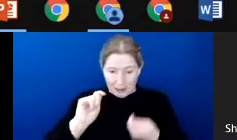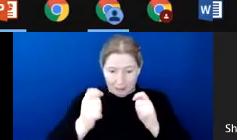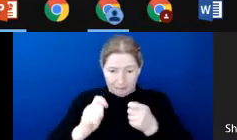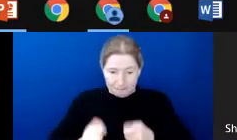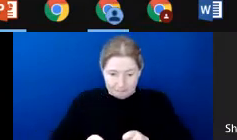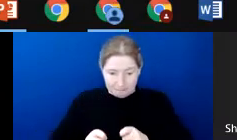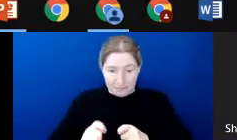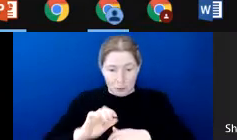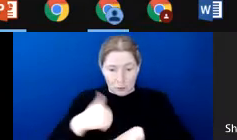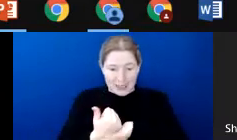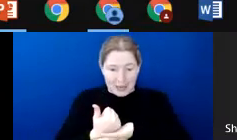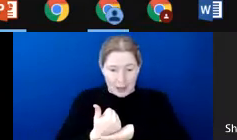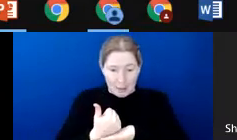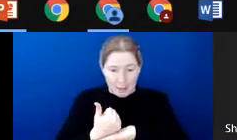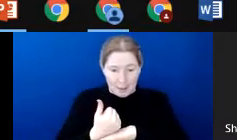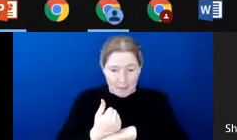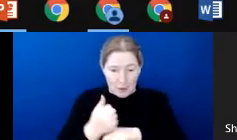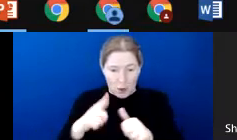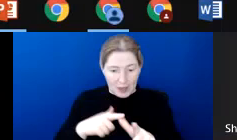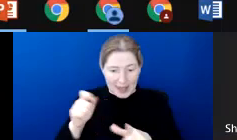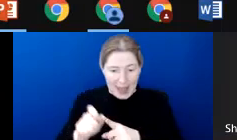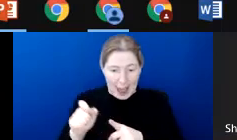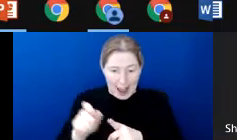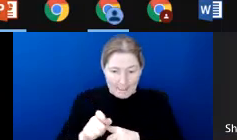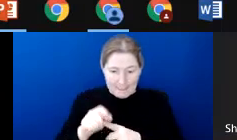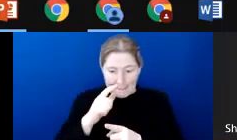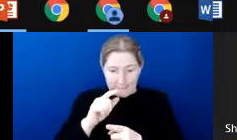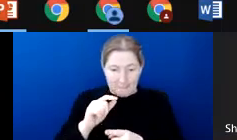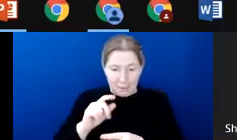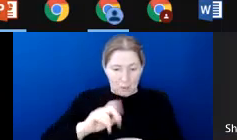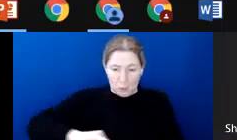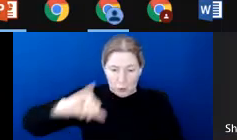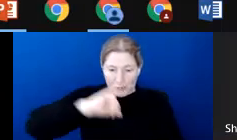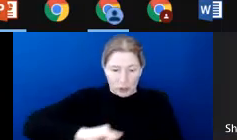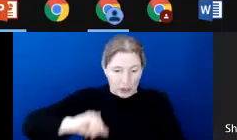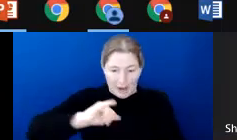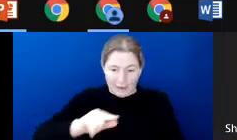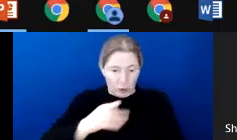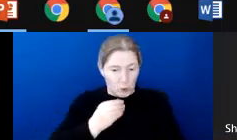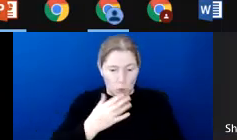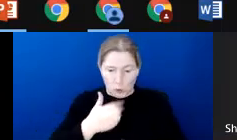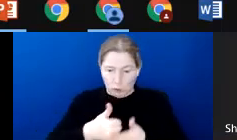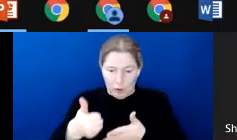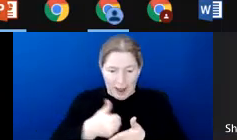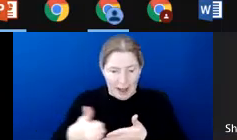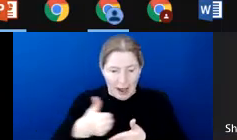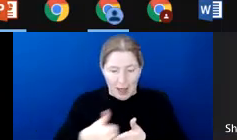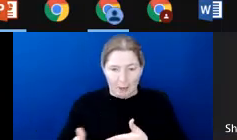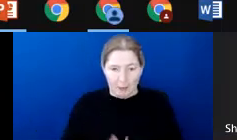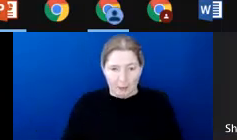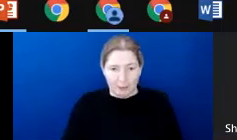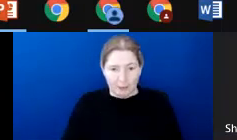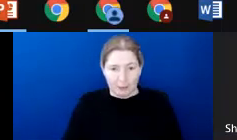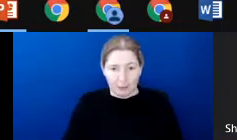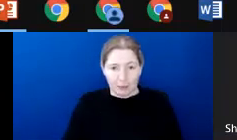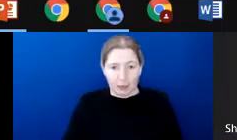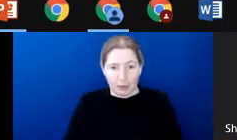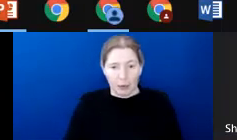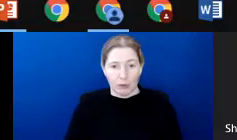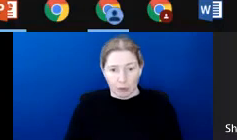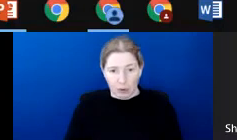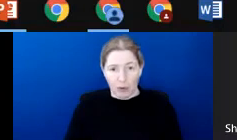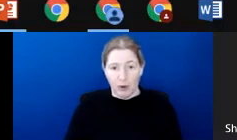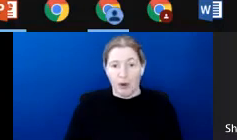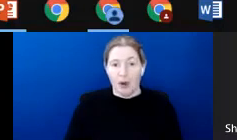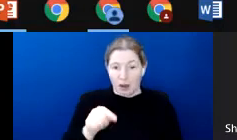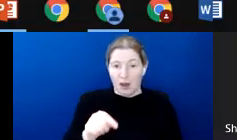the currencies that you use the most. Oh, it was a little quick. And that would be